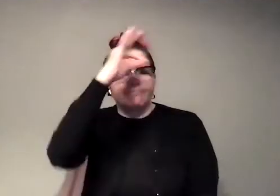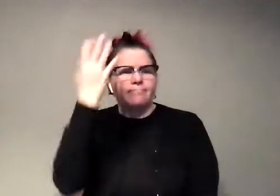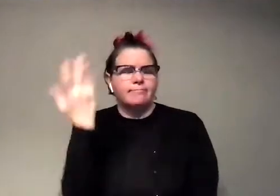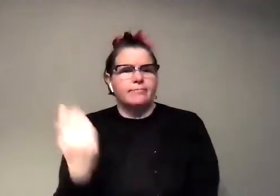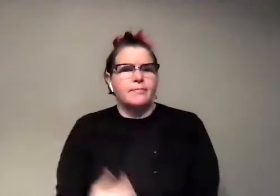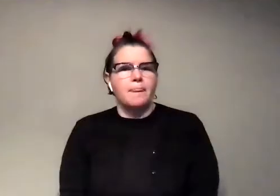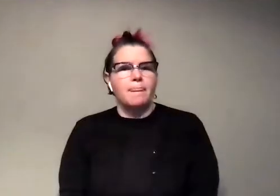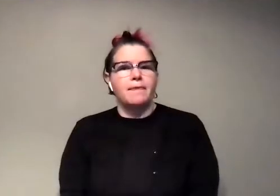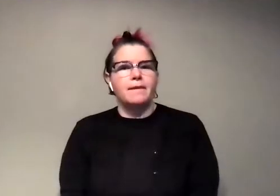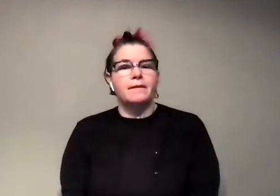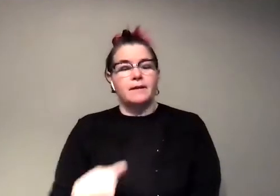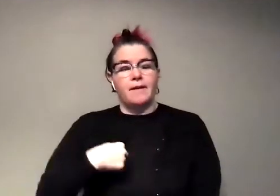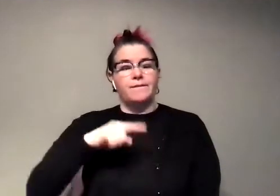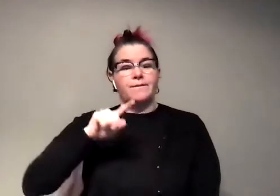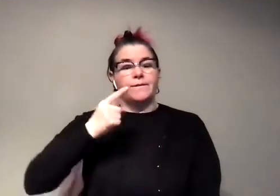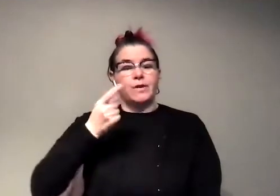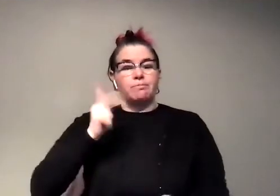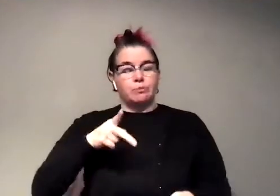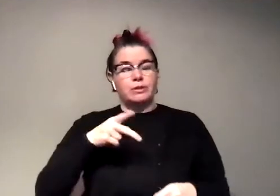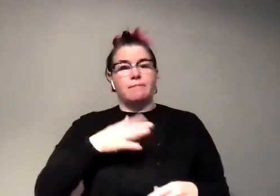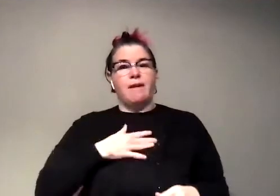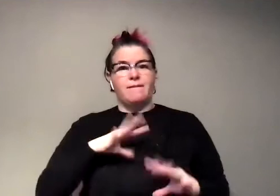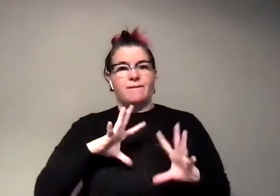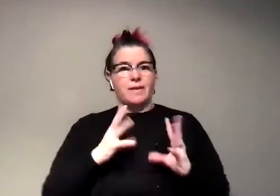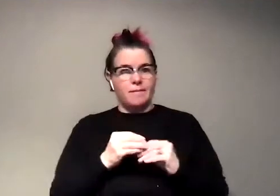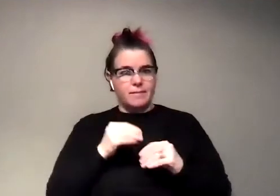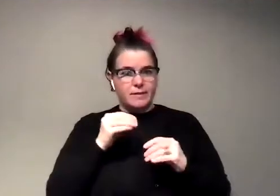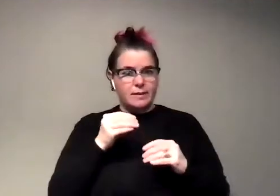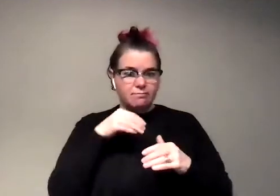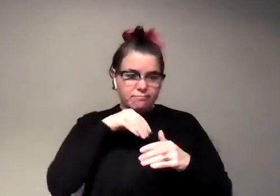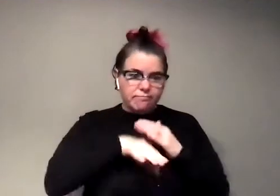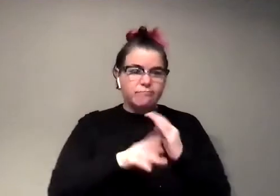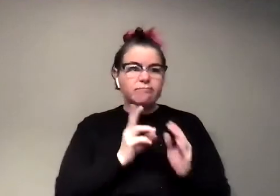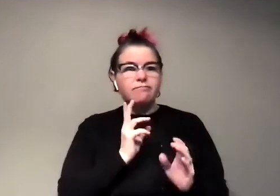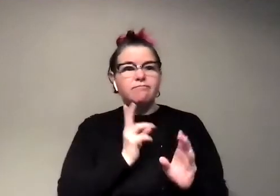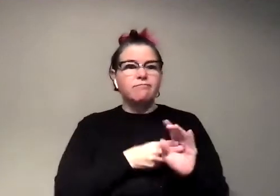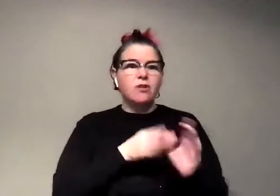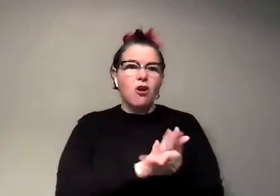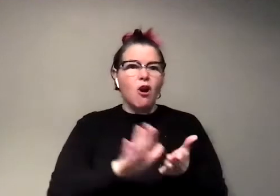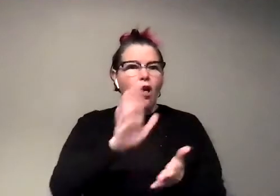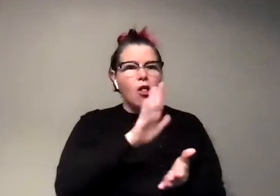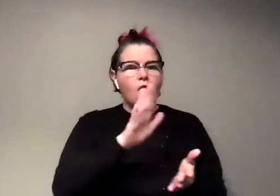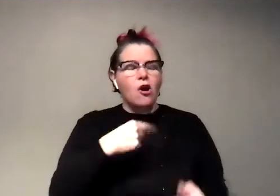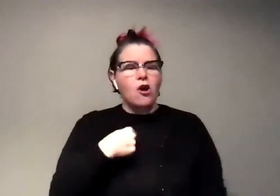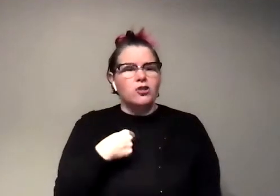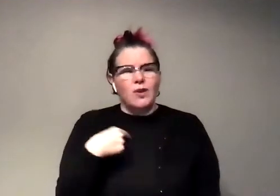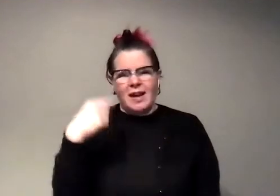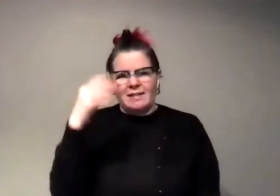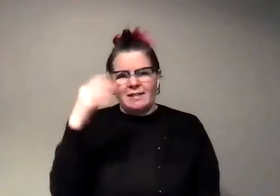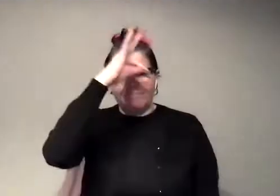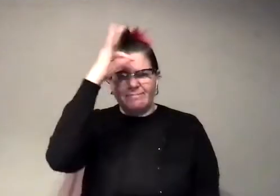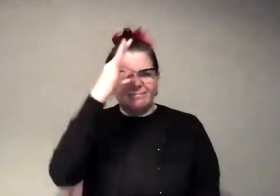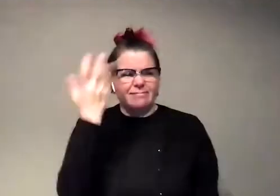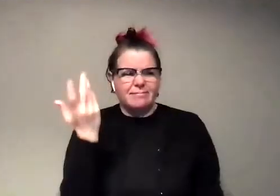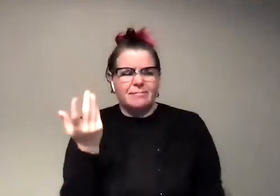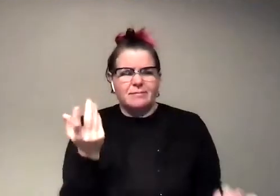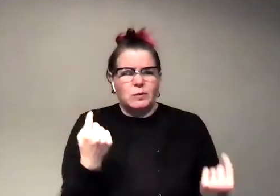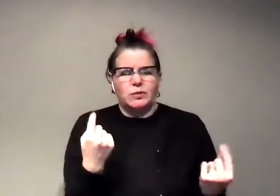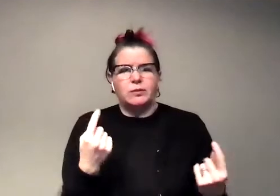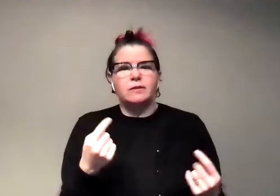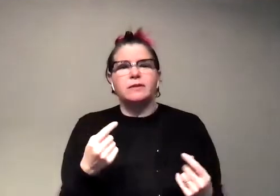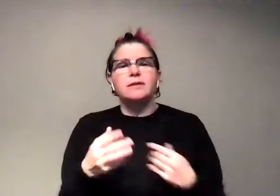first person in my family to go to college, so I wasn't really aware of anything outside of that. Even though I was always